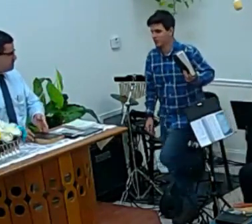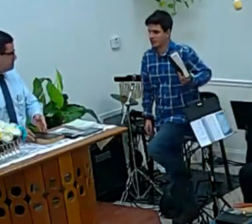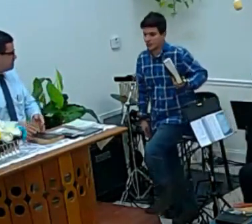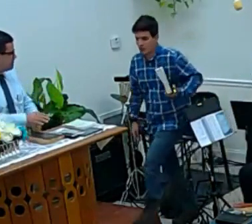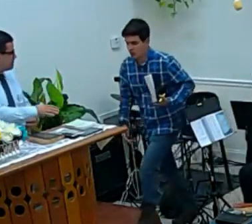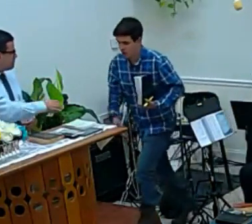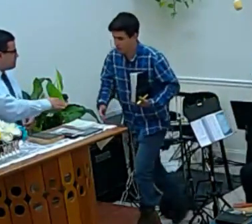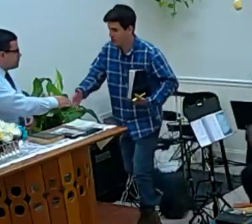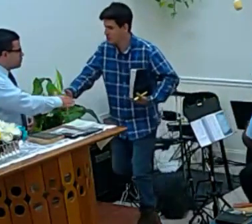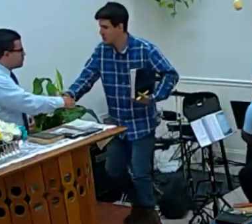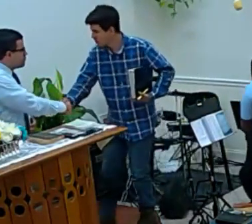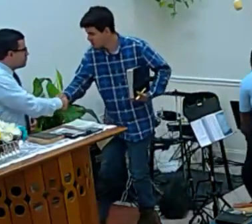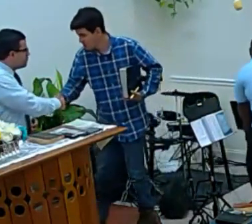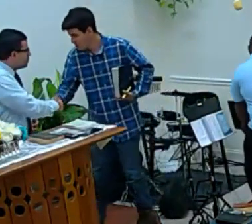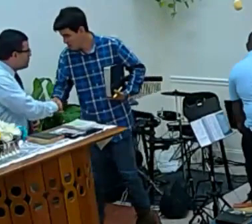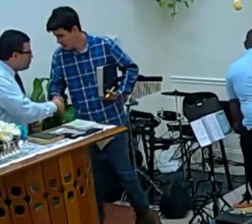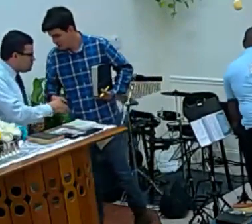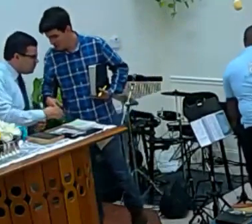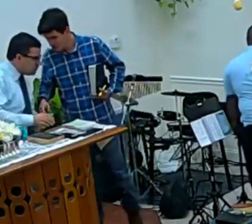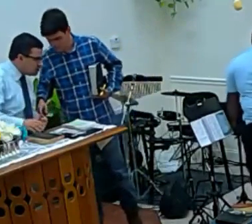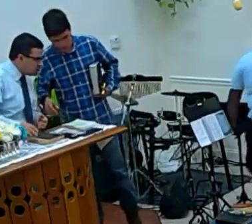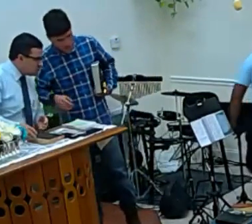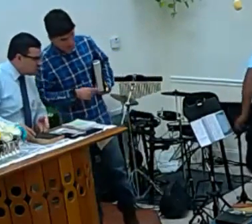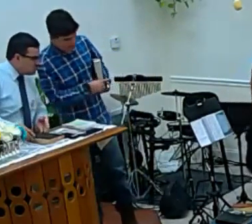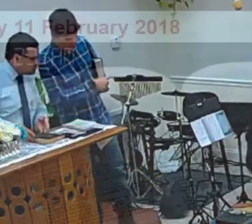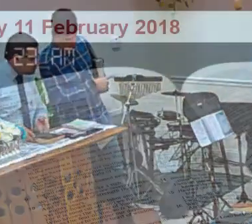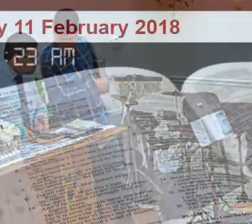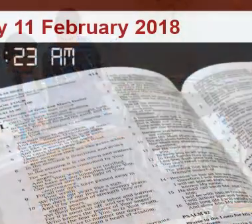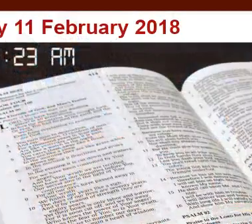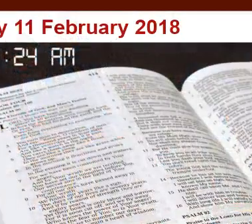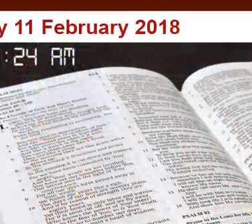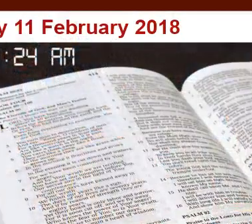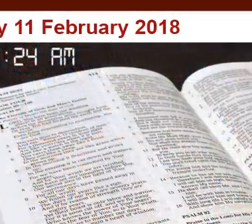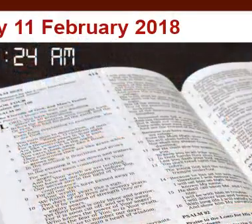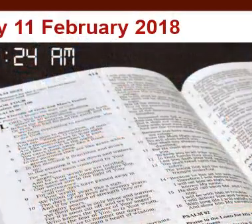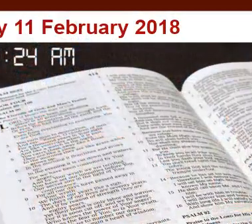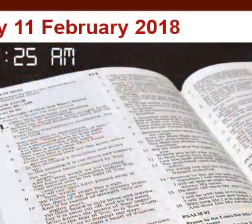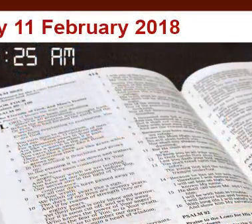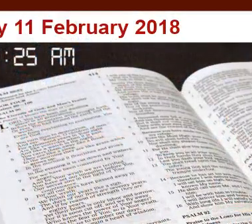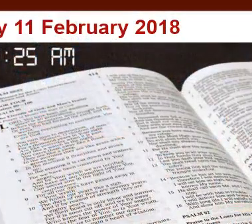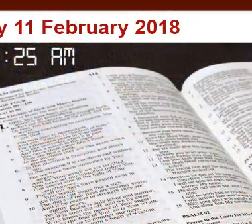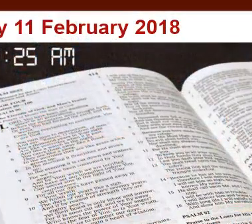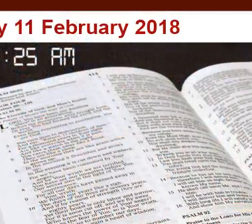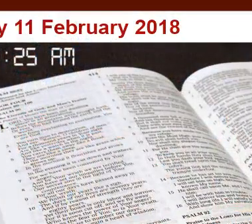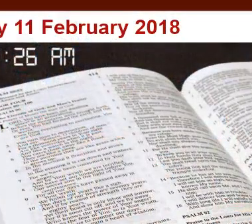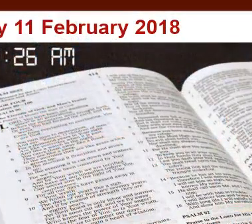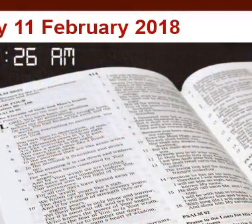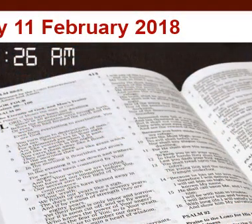Awesome.